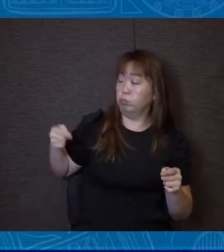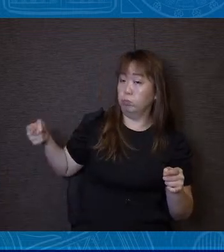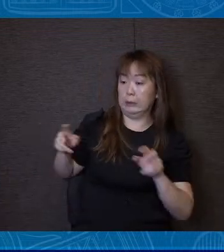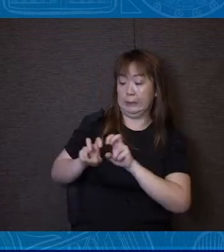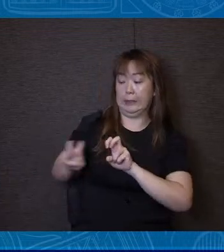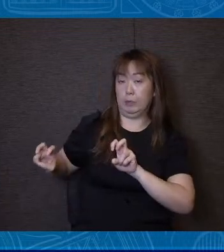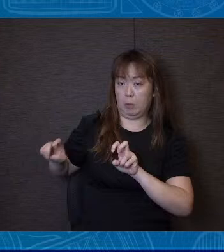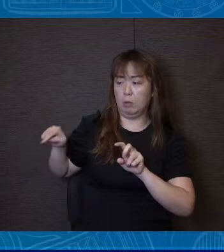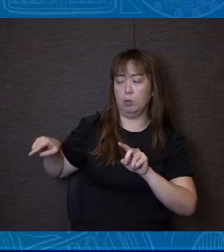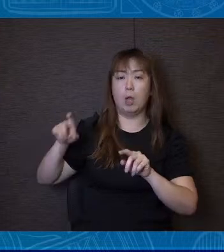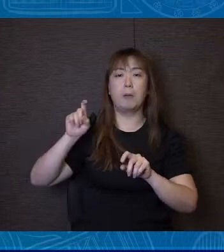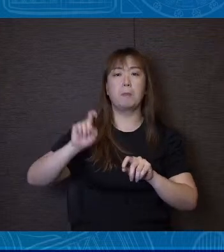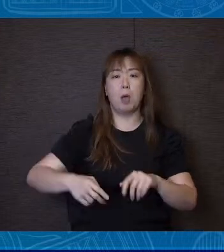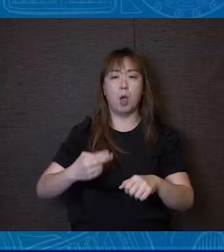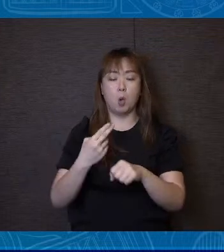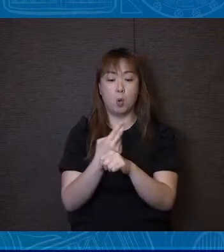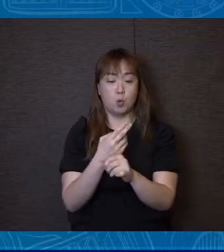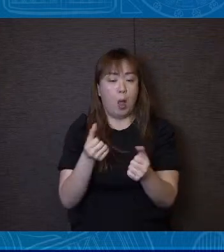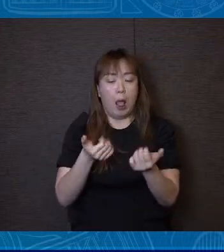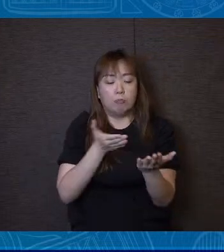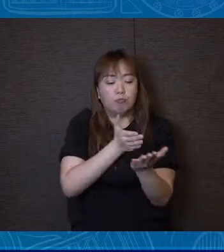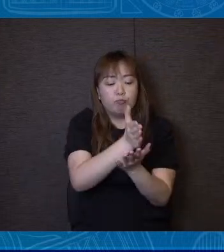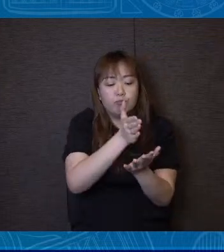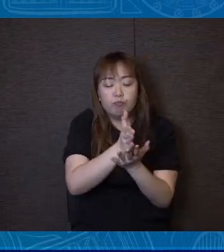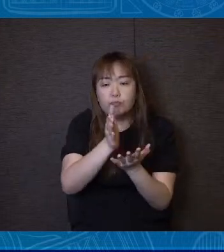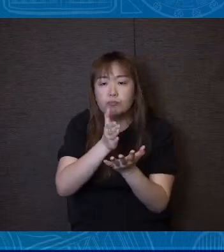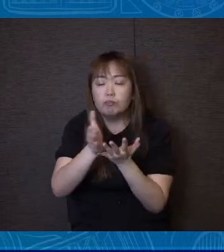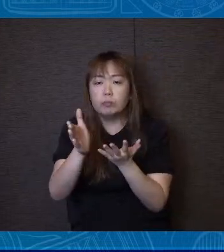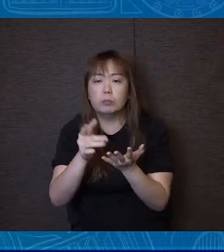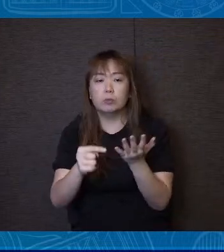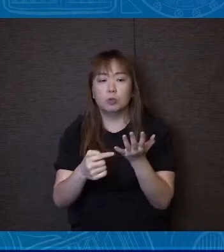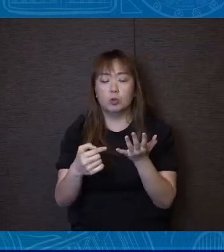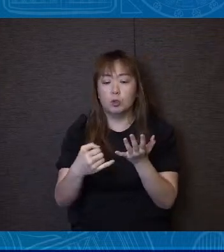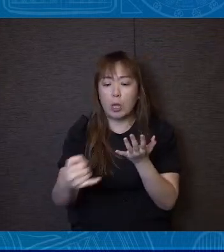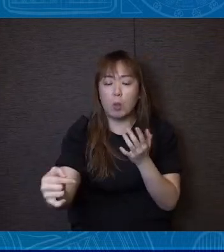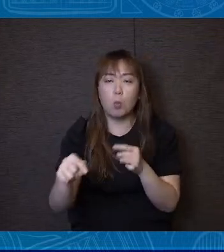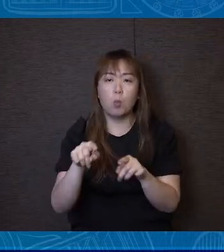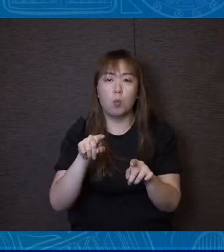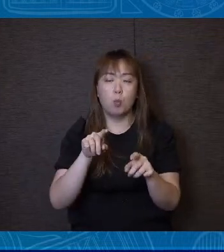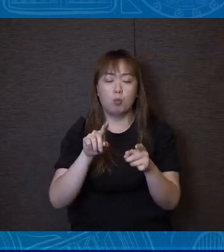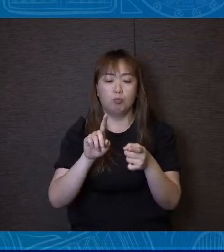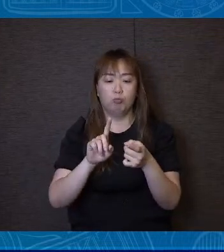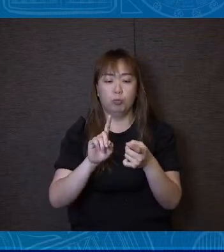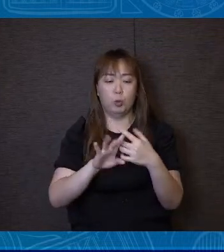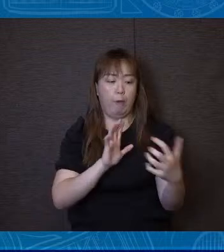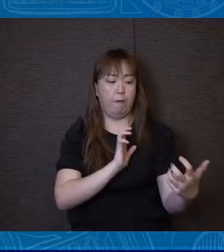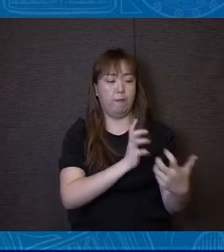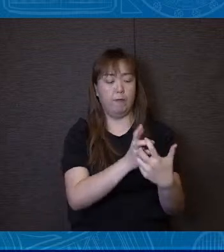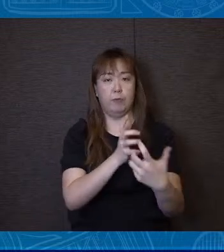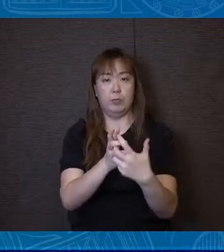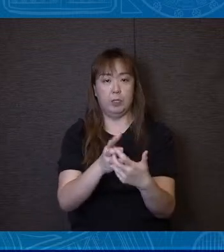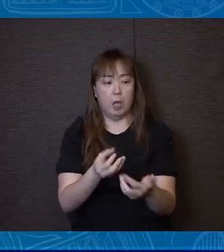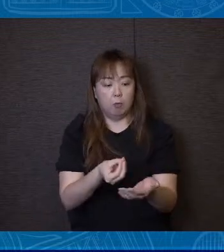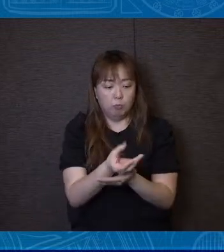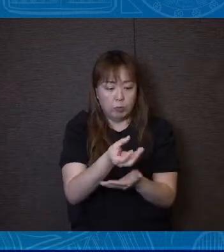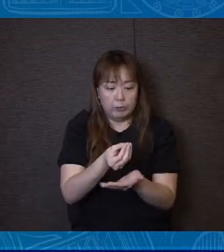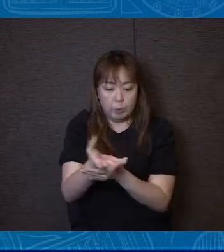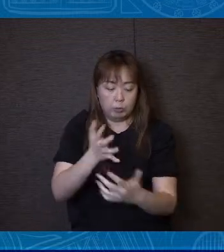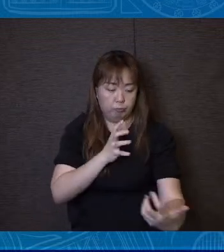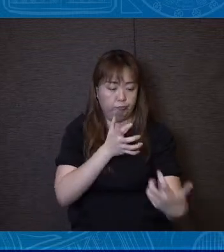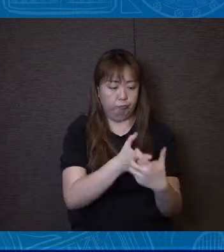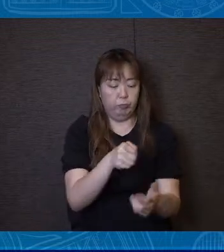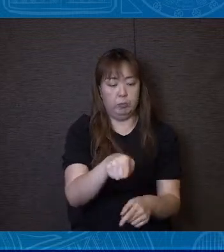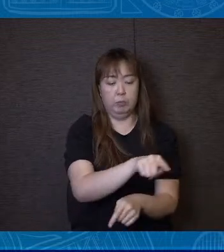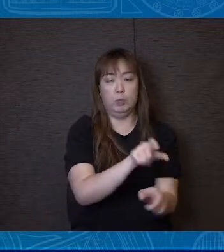you have to maximize all the available channels and also tailor fit the message based on